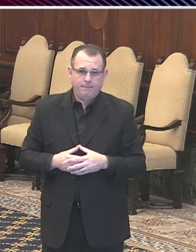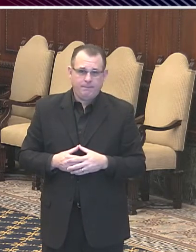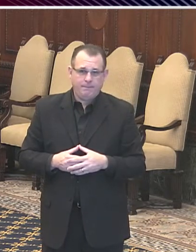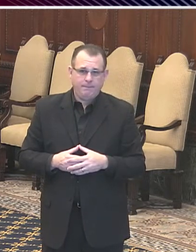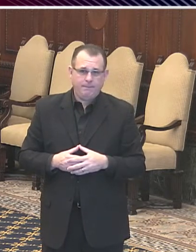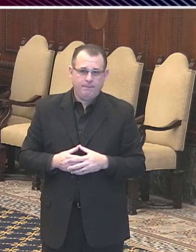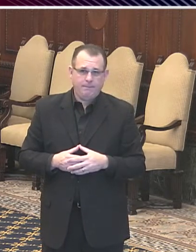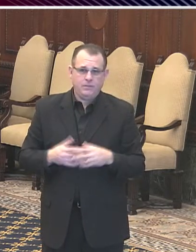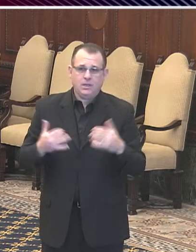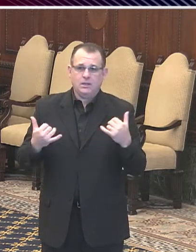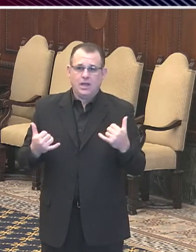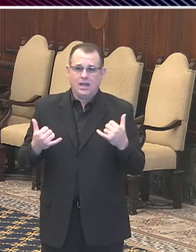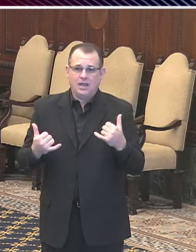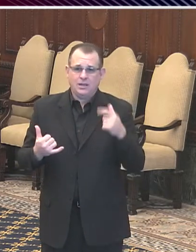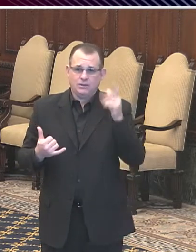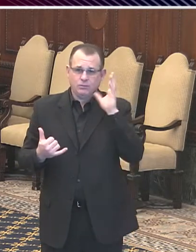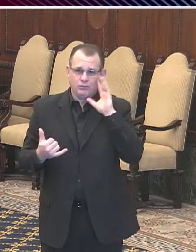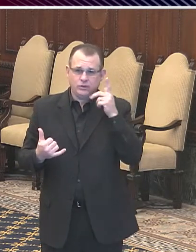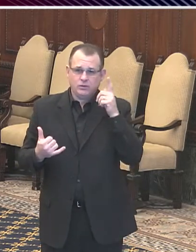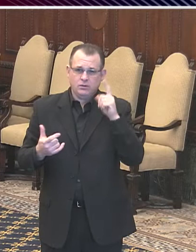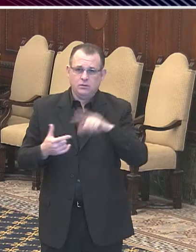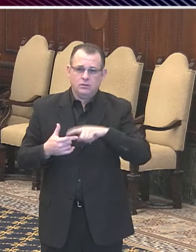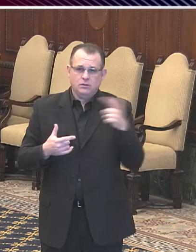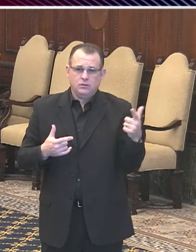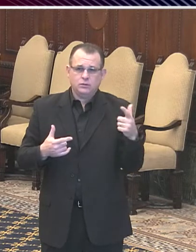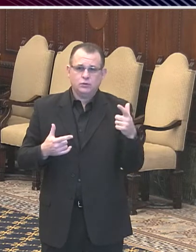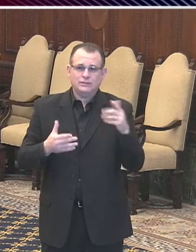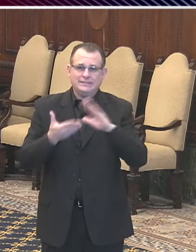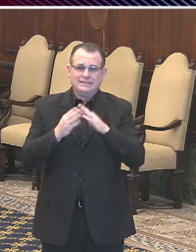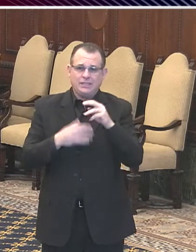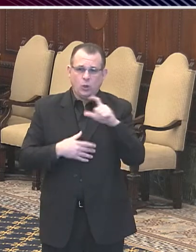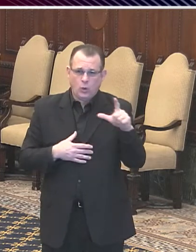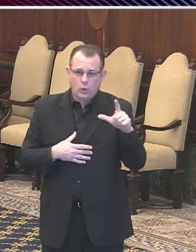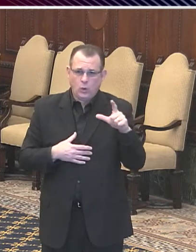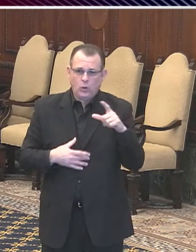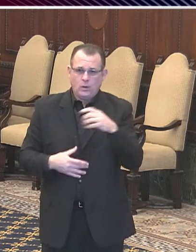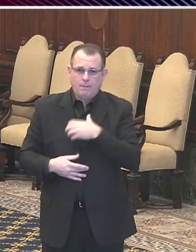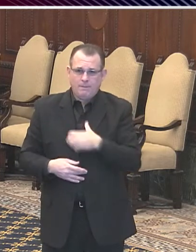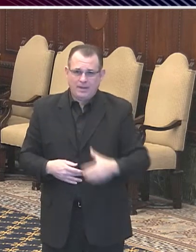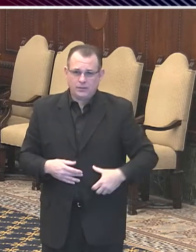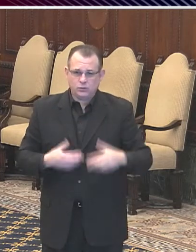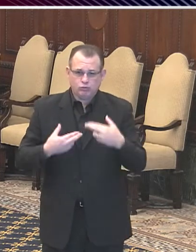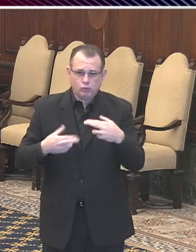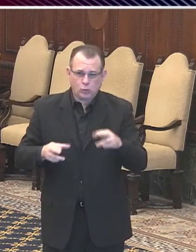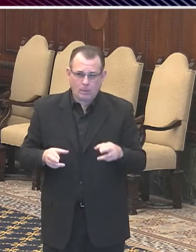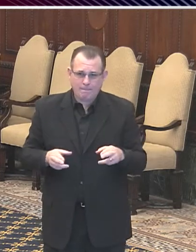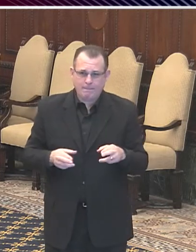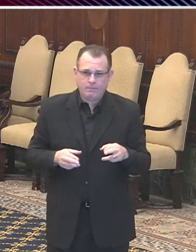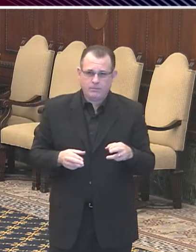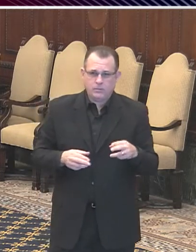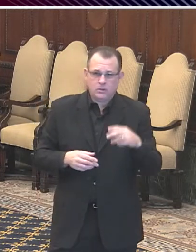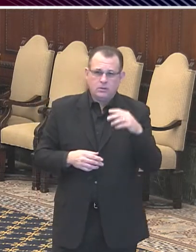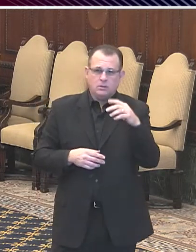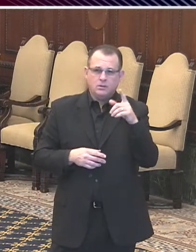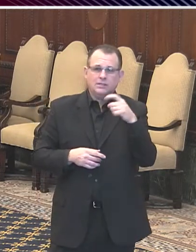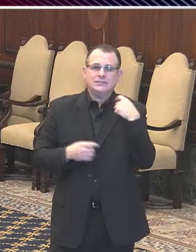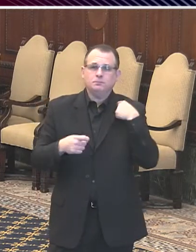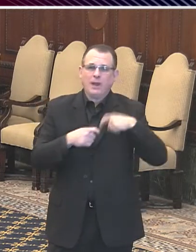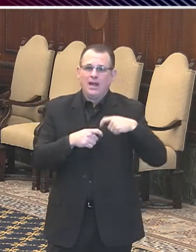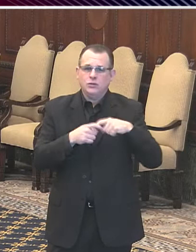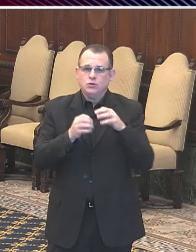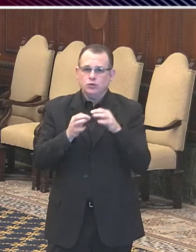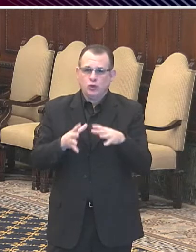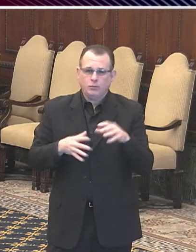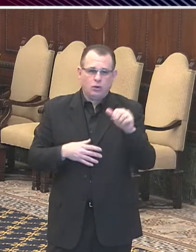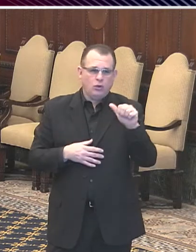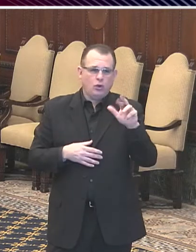We are now going to go to City Hall, Mayor's Reception Room, where Armando is going to give